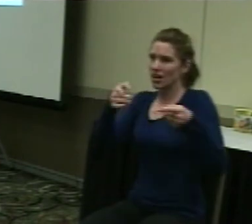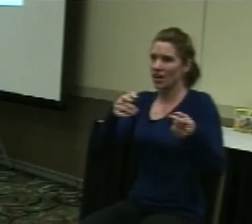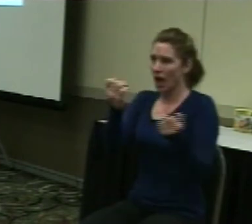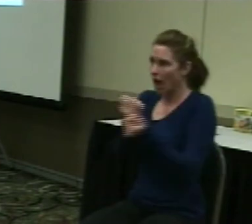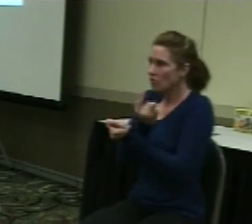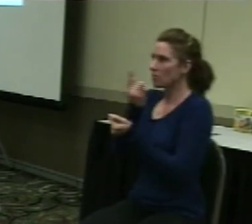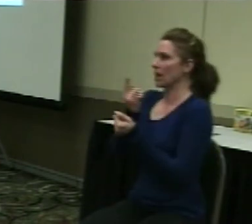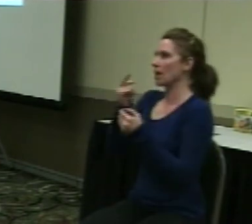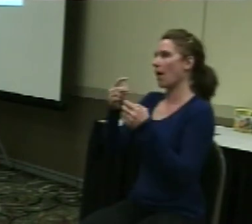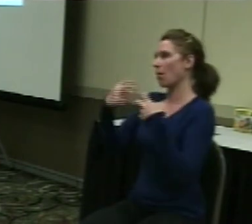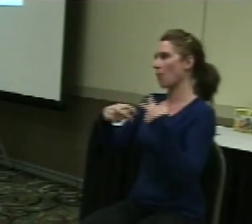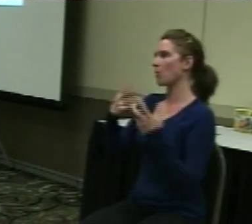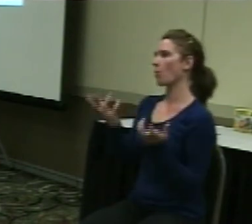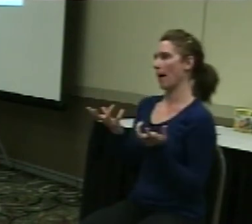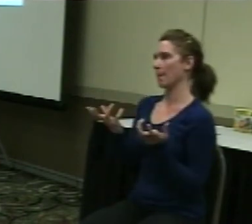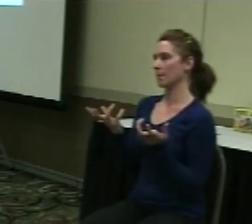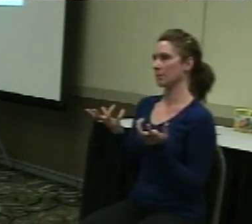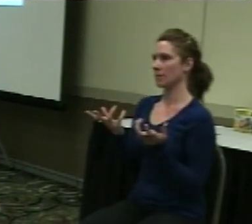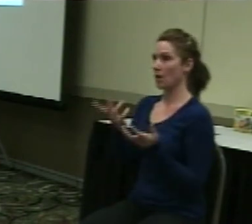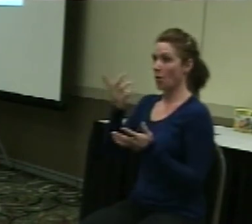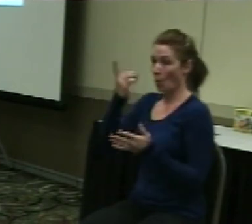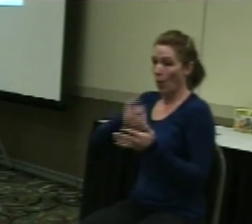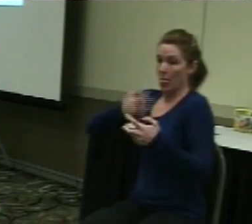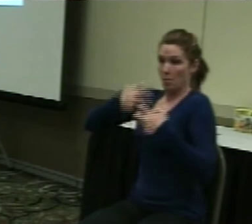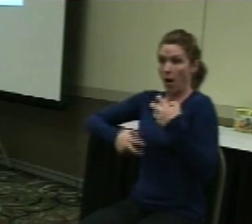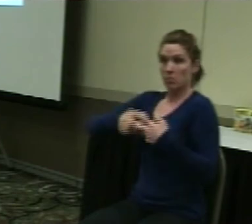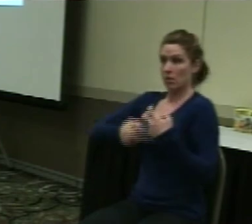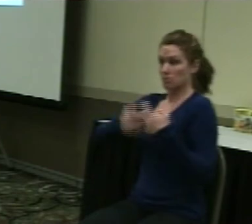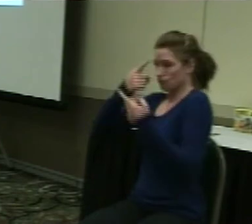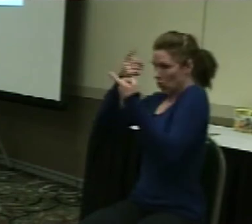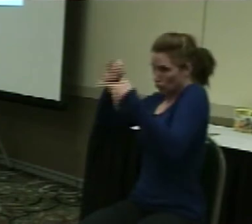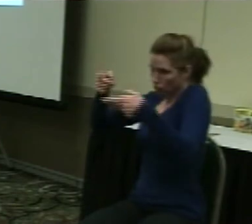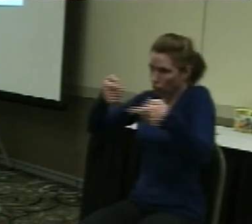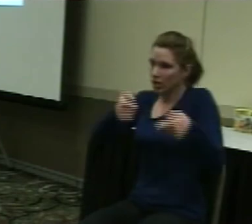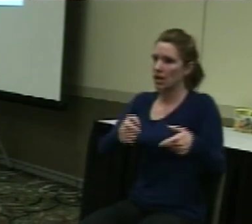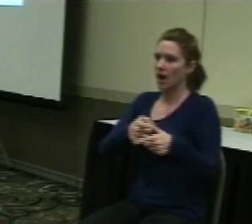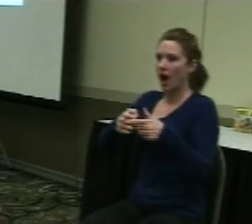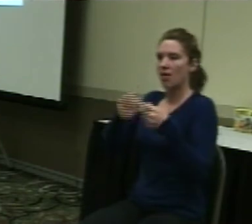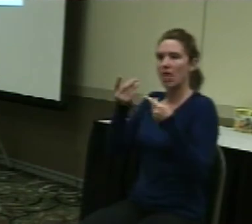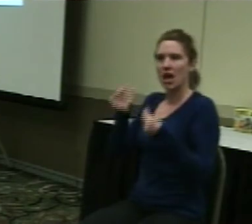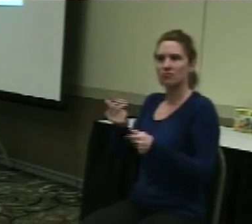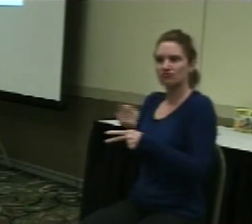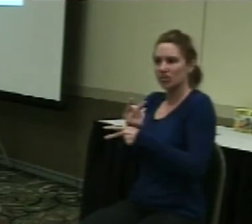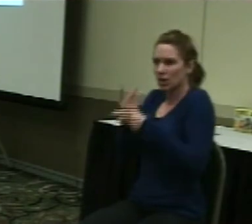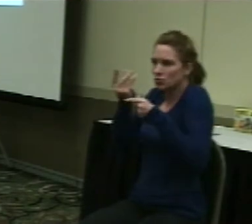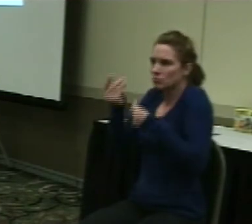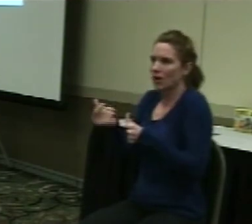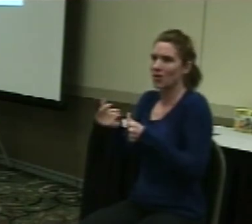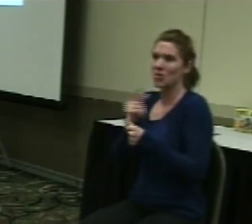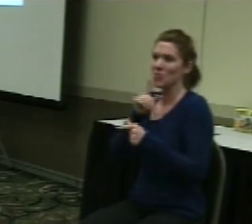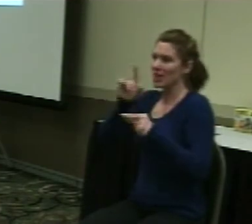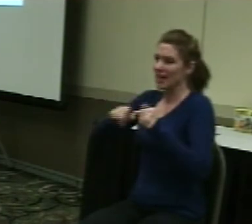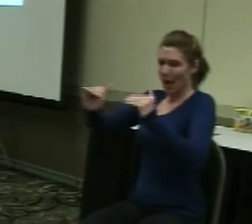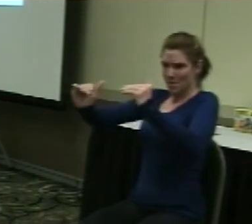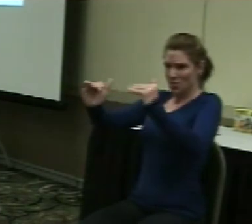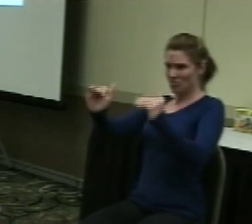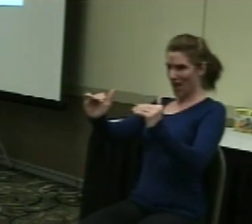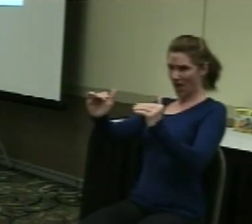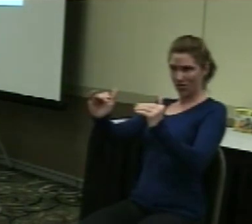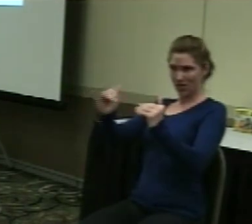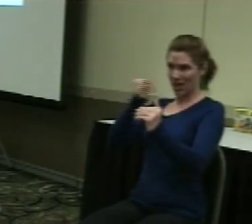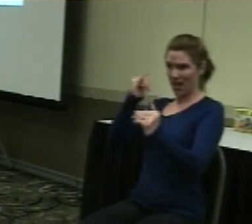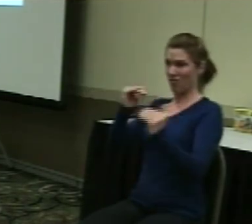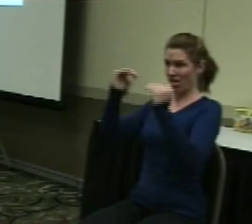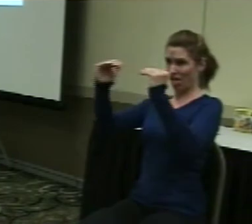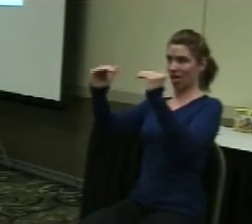page about the problem. What is the problem? And you can't really go into the next piece and the next piece and the